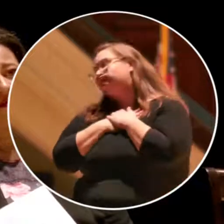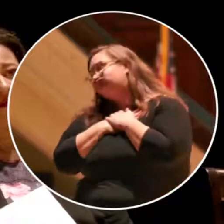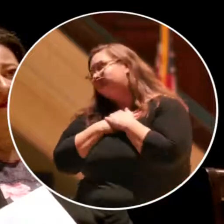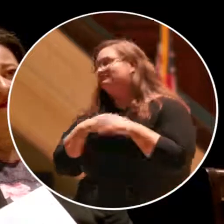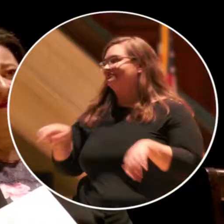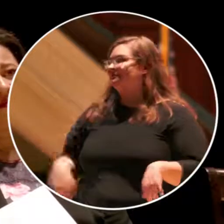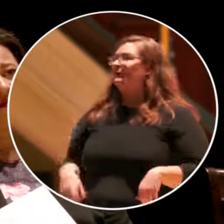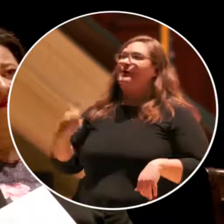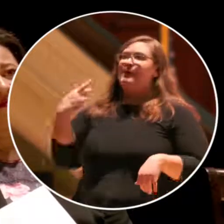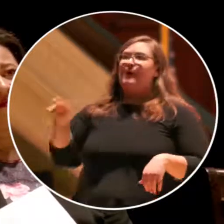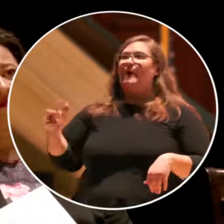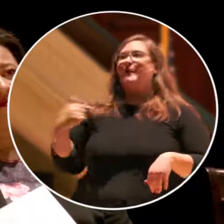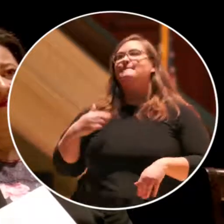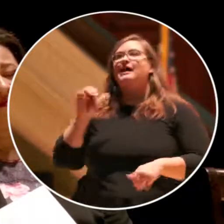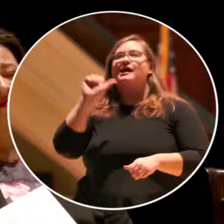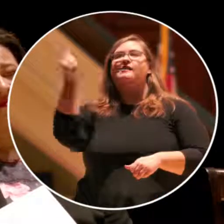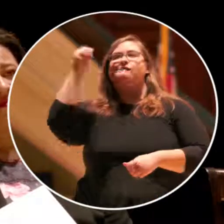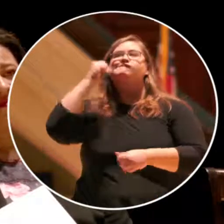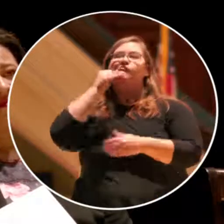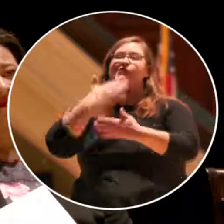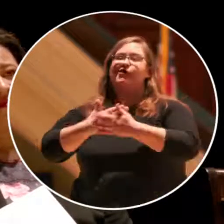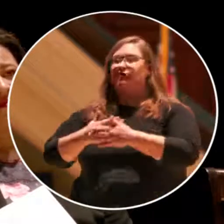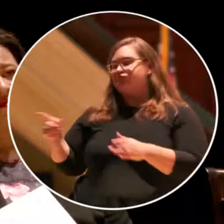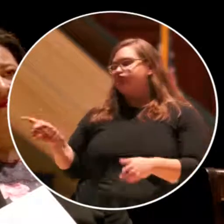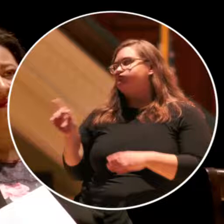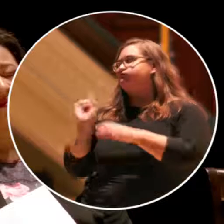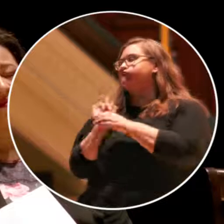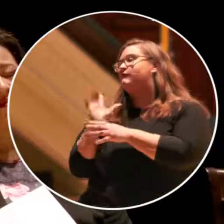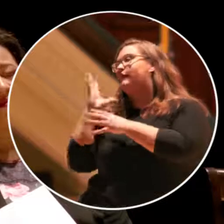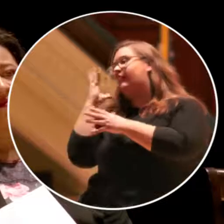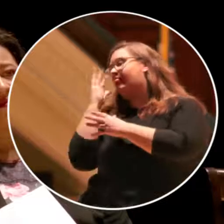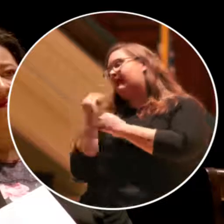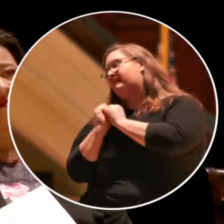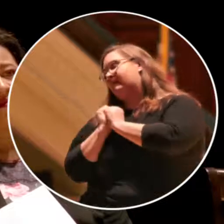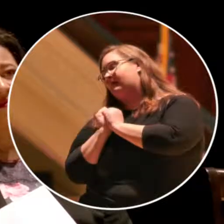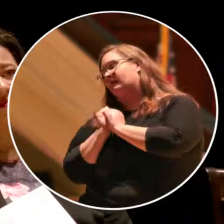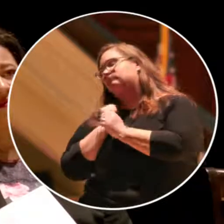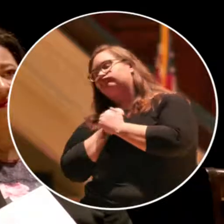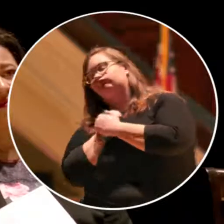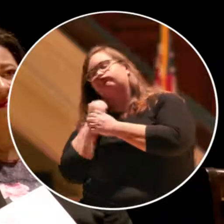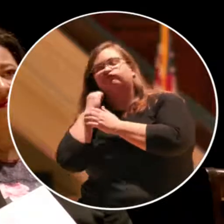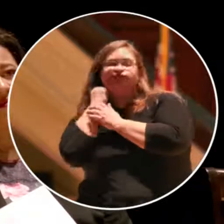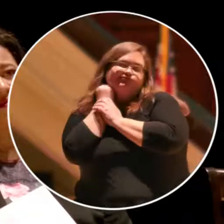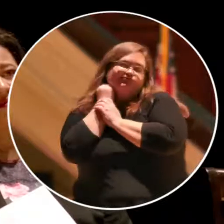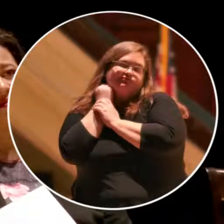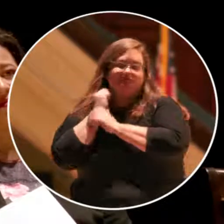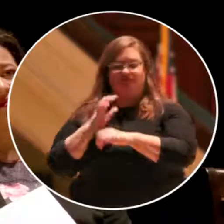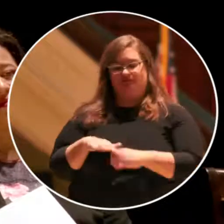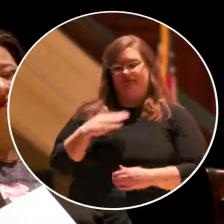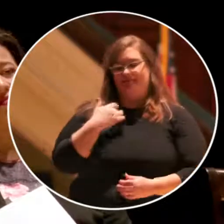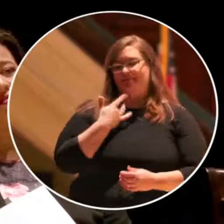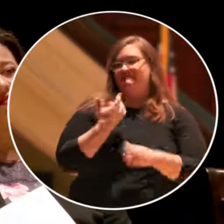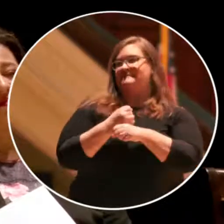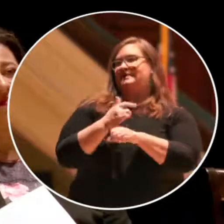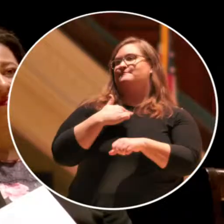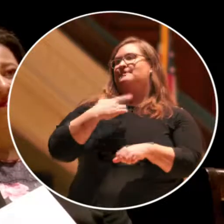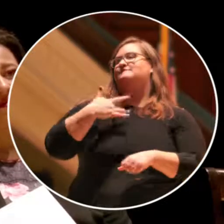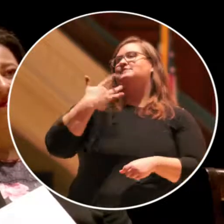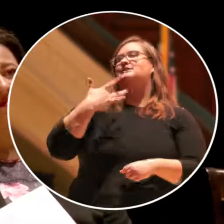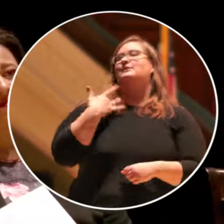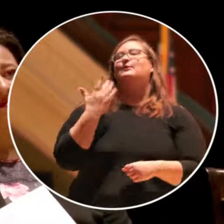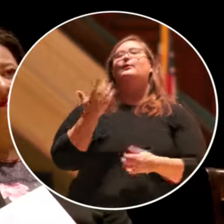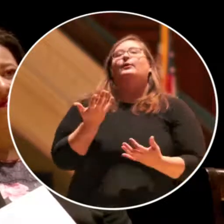neck, my heart leaps with joy. Because even though I'm making it up as I go along, our steps flow in a way that is once new